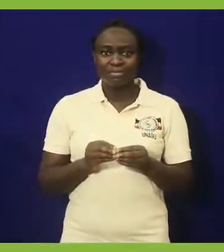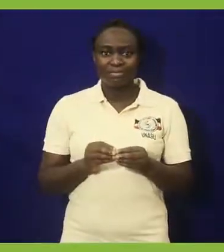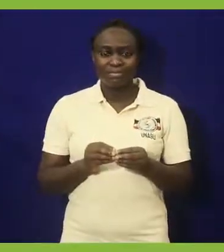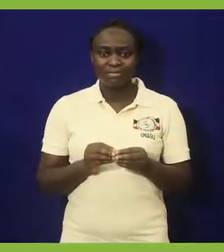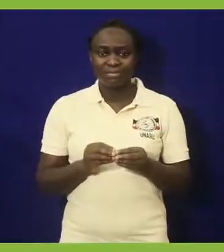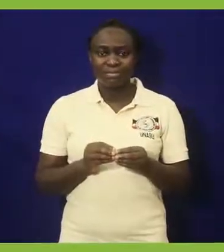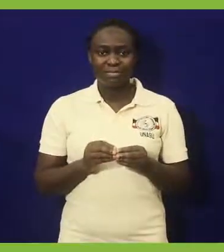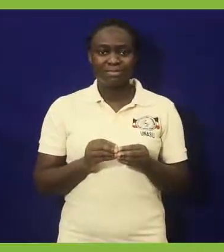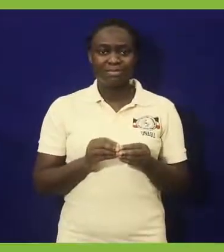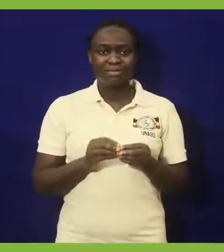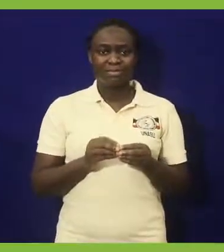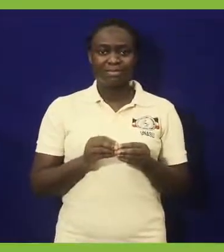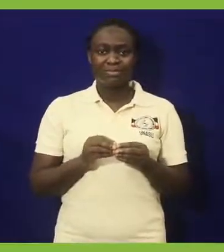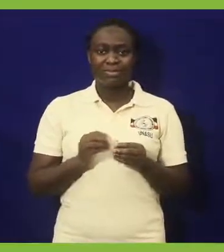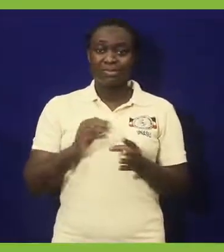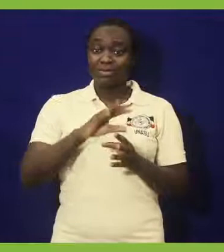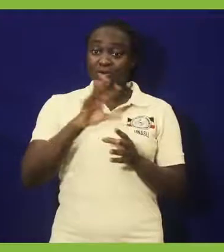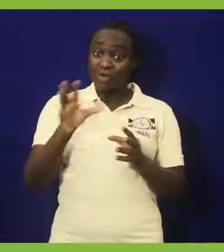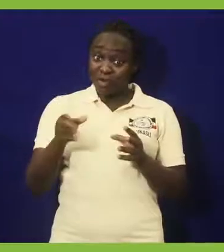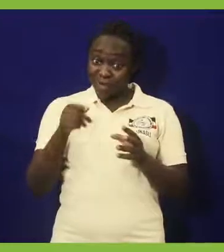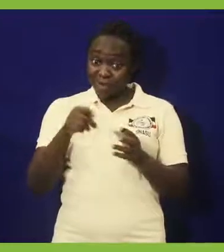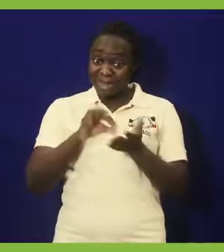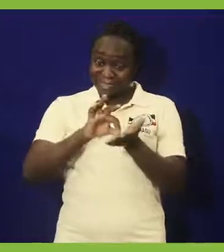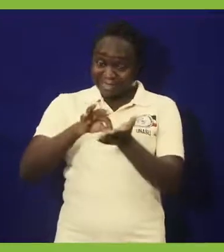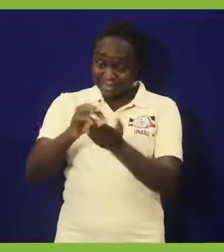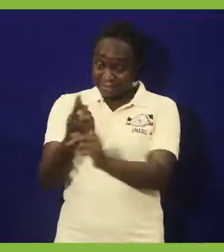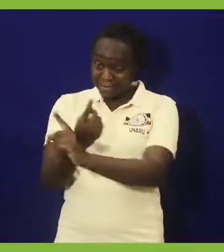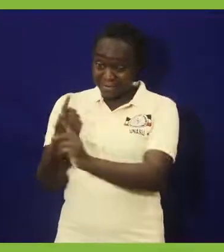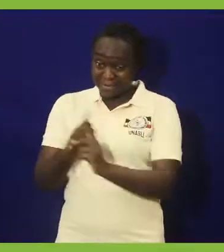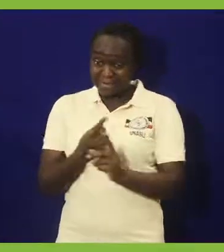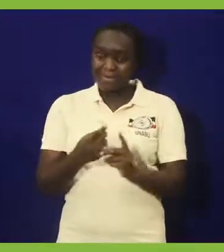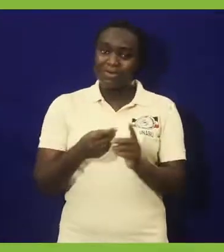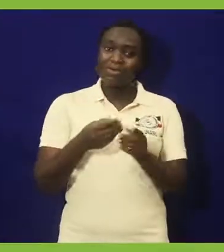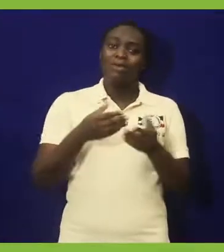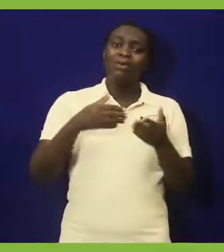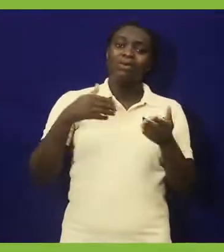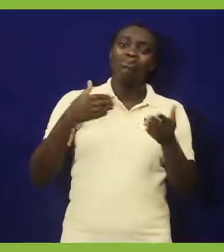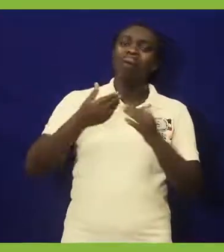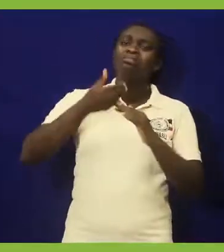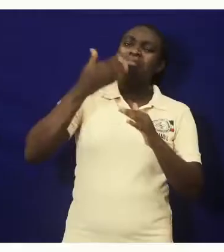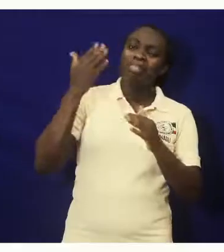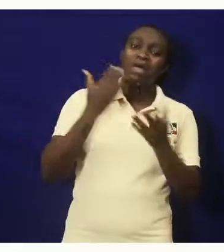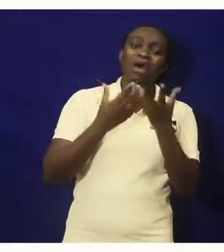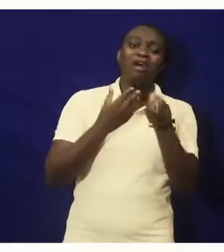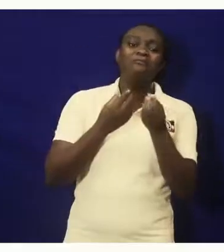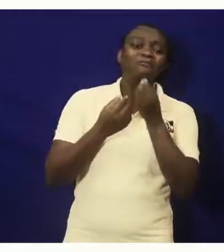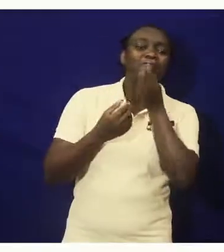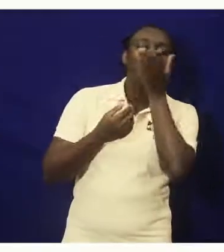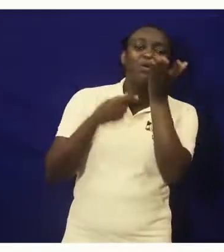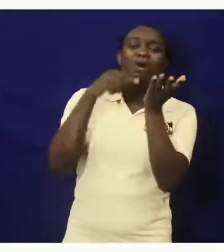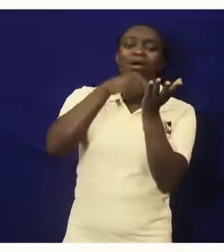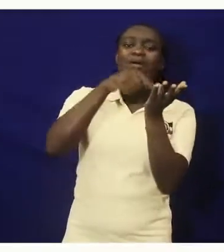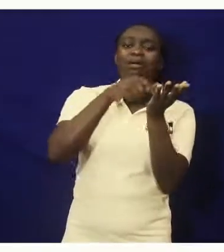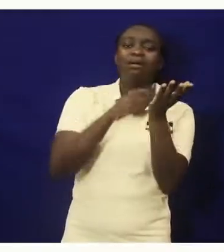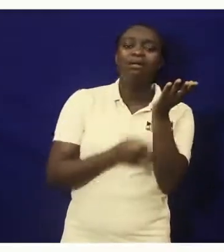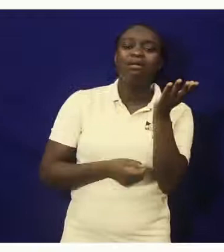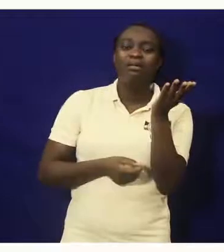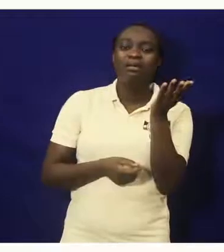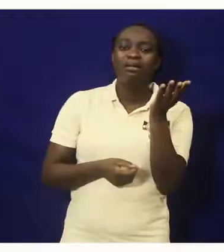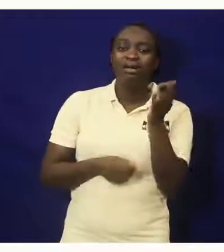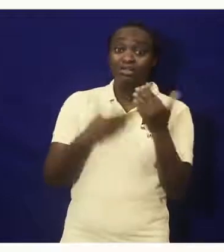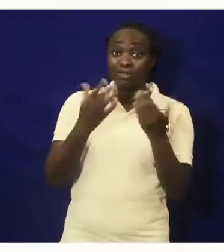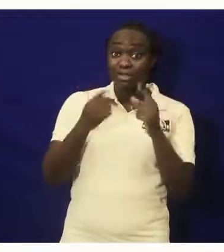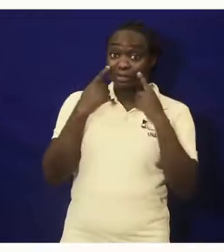or rather have, flowers. So you can look at the labeled part of the